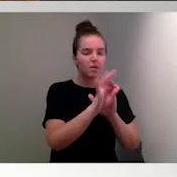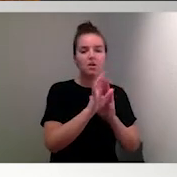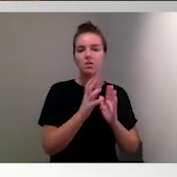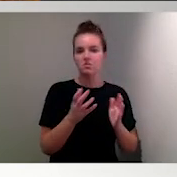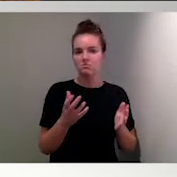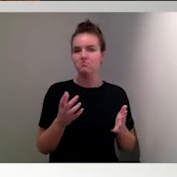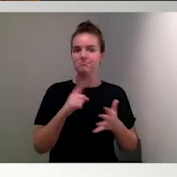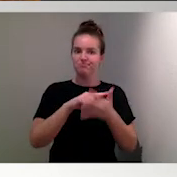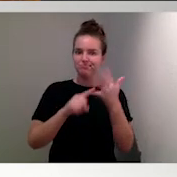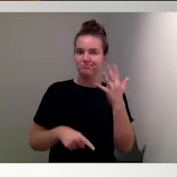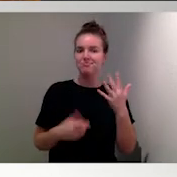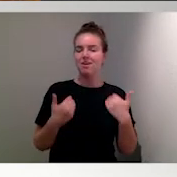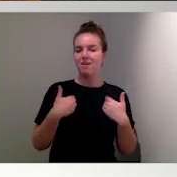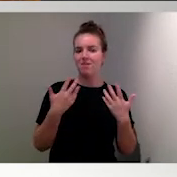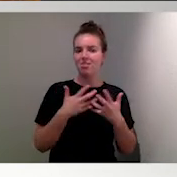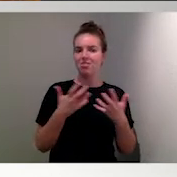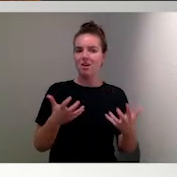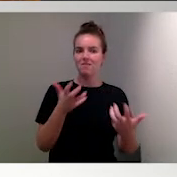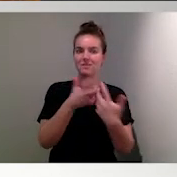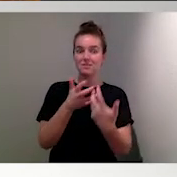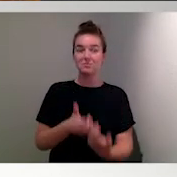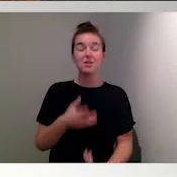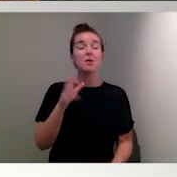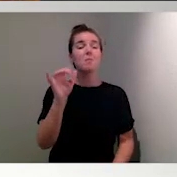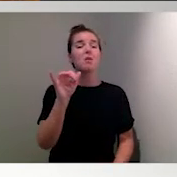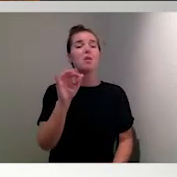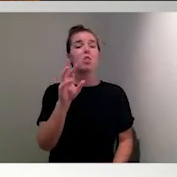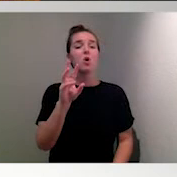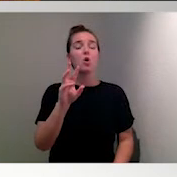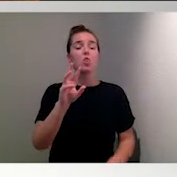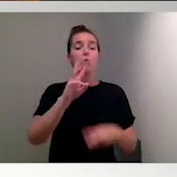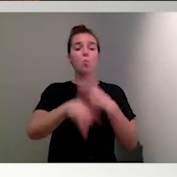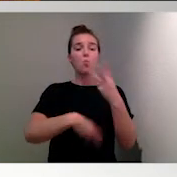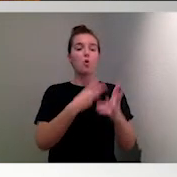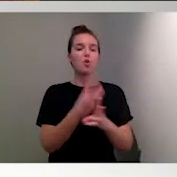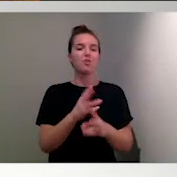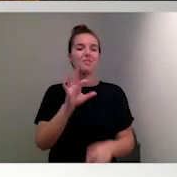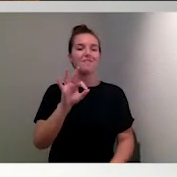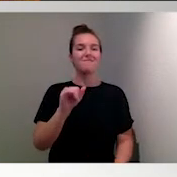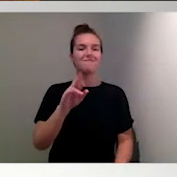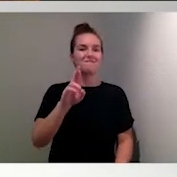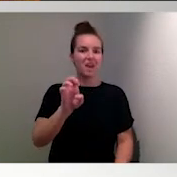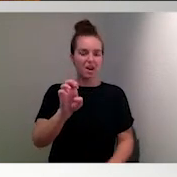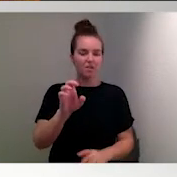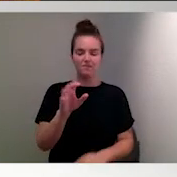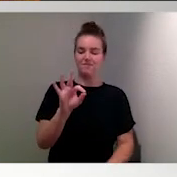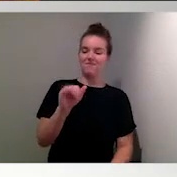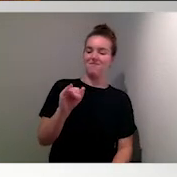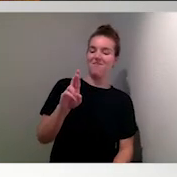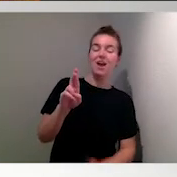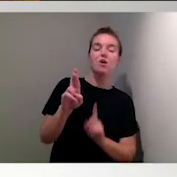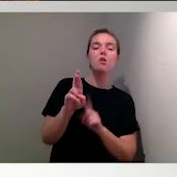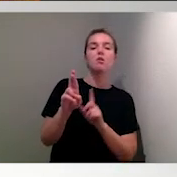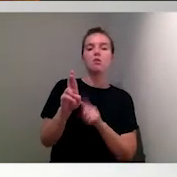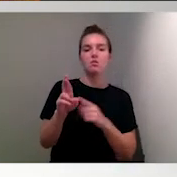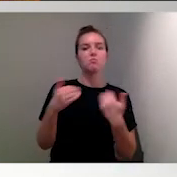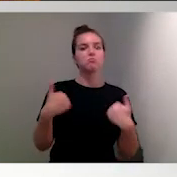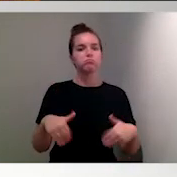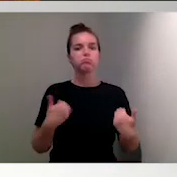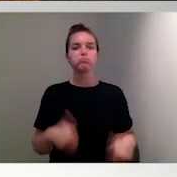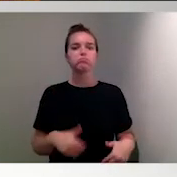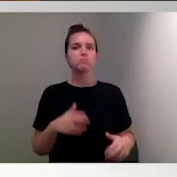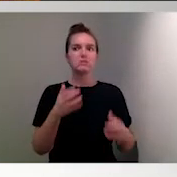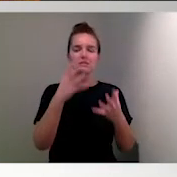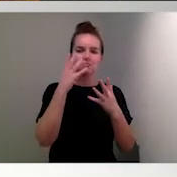World Fair is really neat at technology and seeing what's available. So I don't know how many of you are aware, the